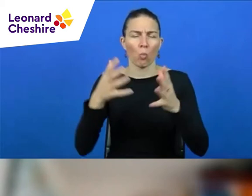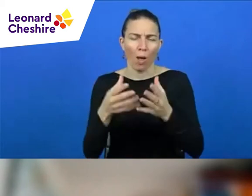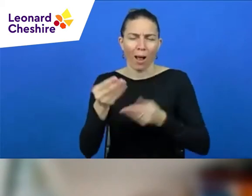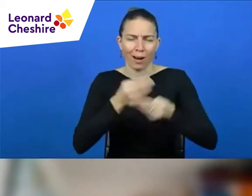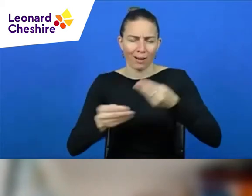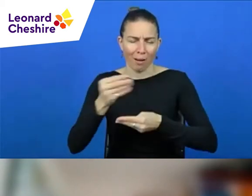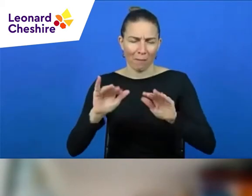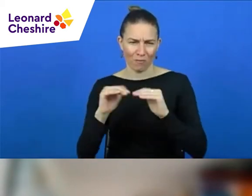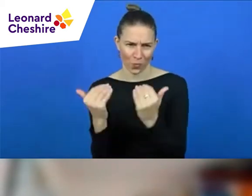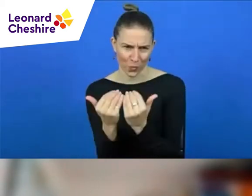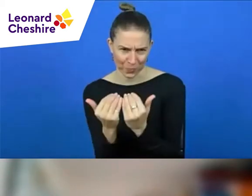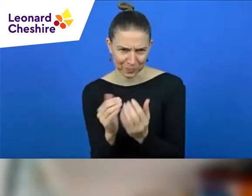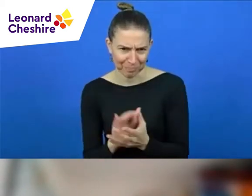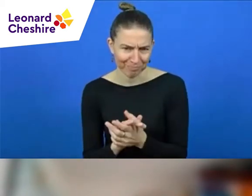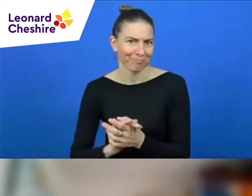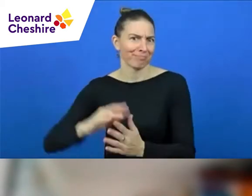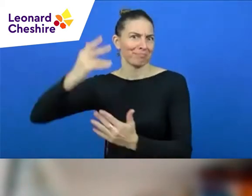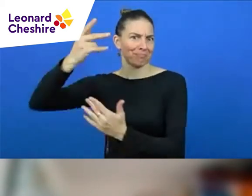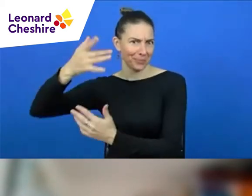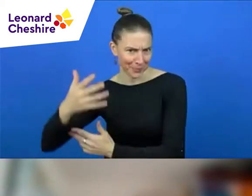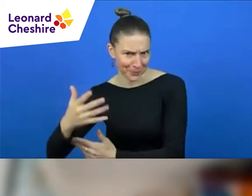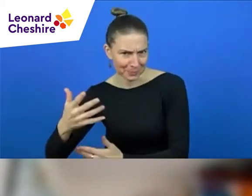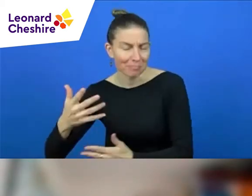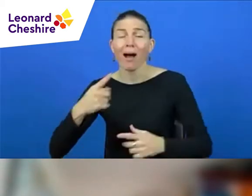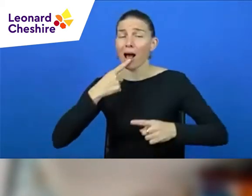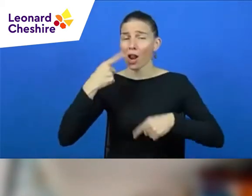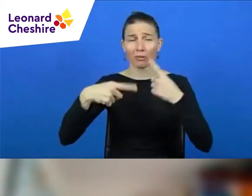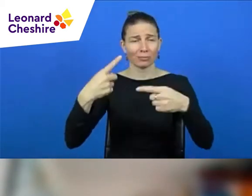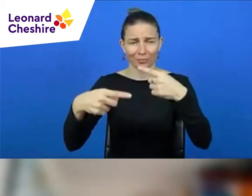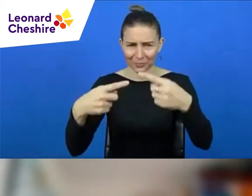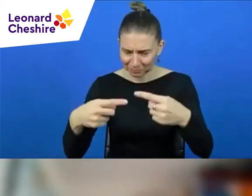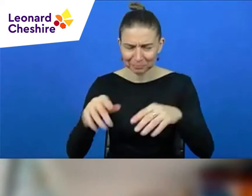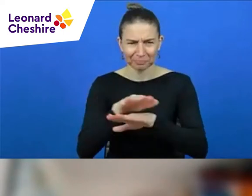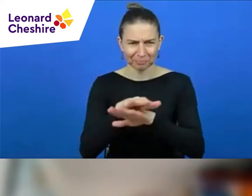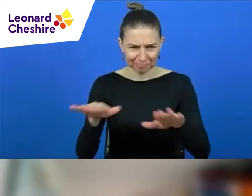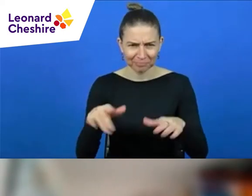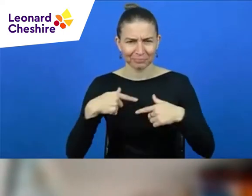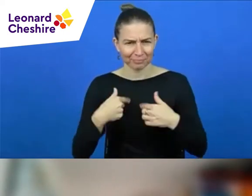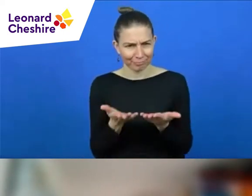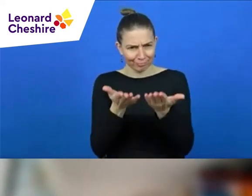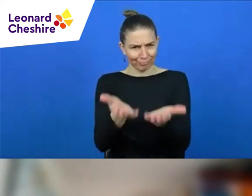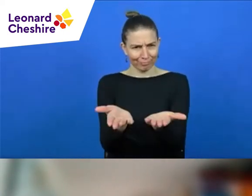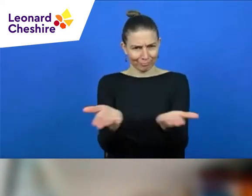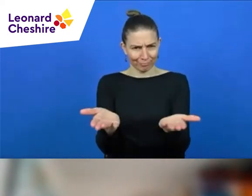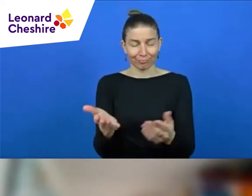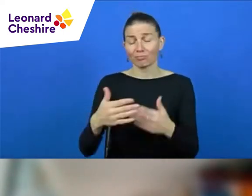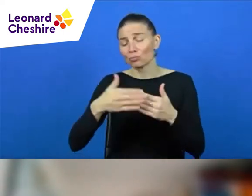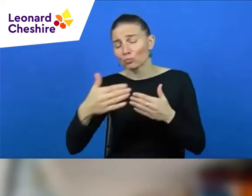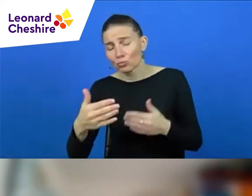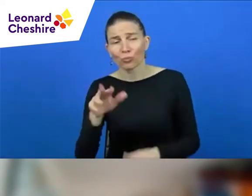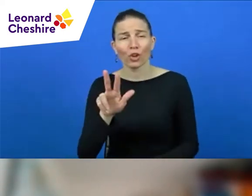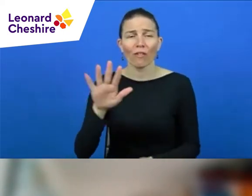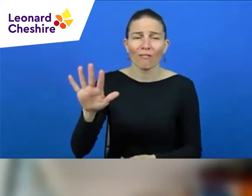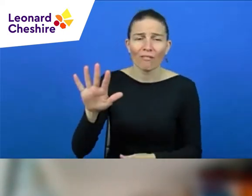take any more time. I'm going to hand over to Steve and Caroline, who will be discussing in the next 35 to 40